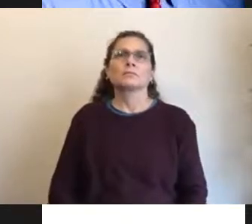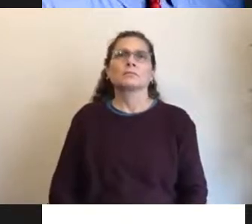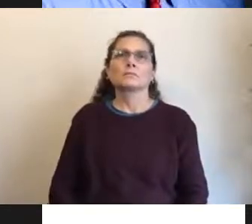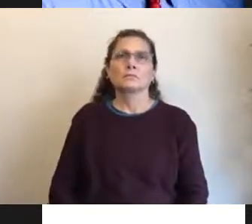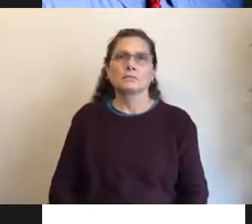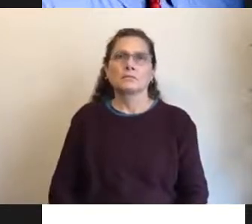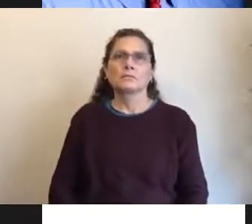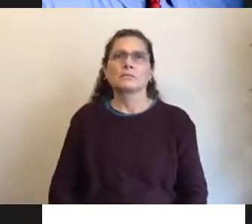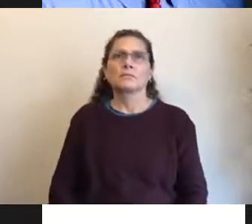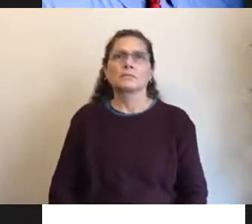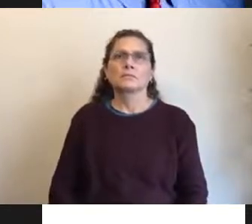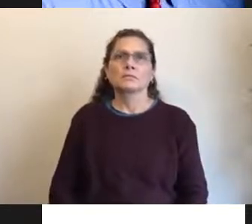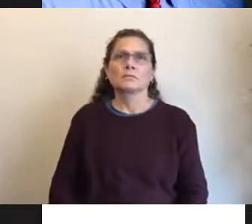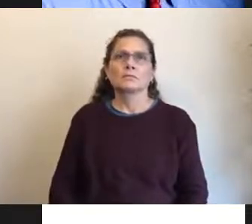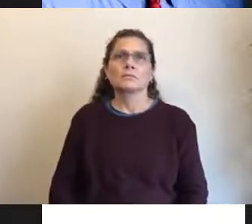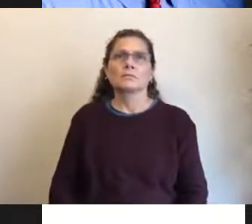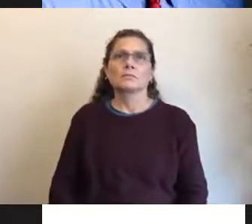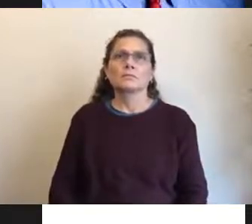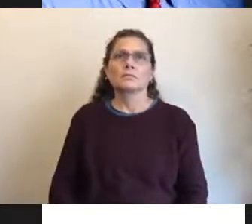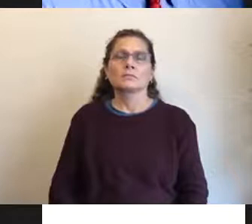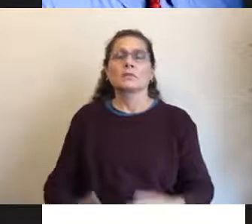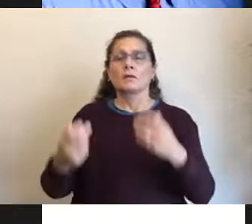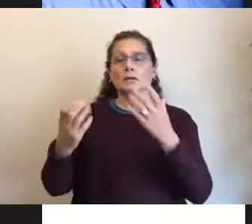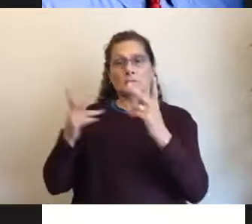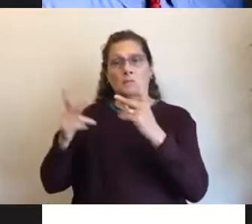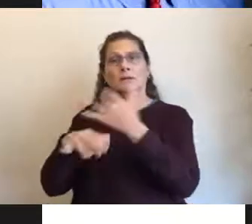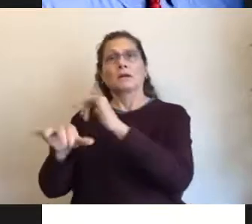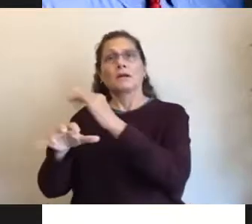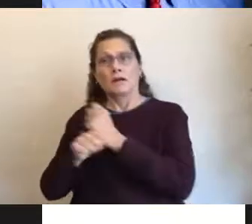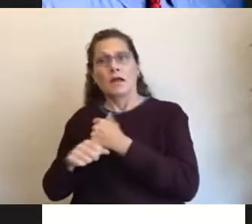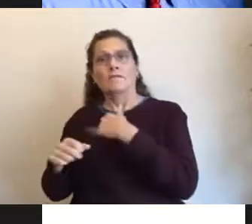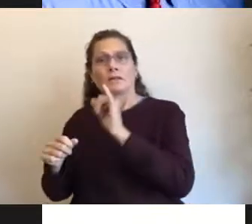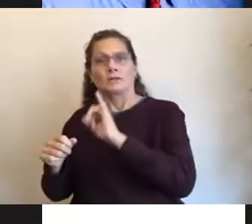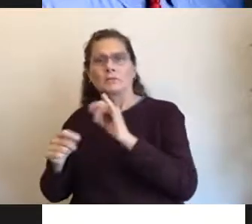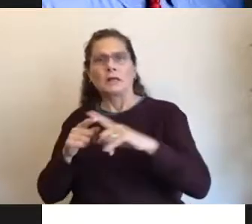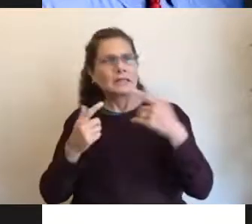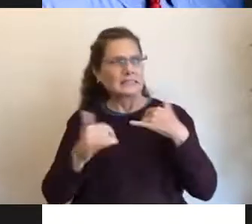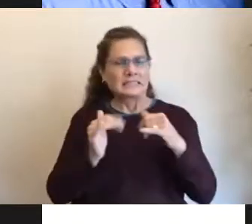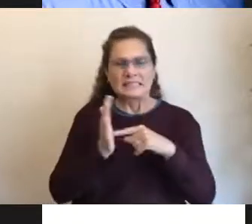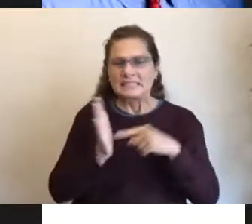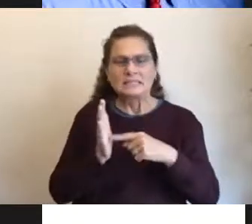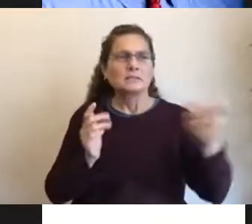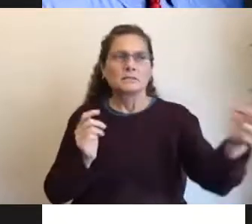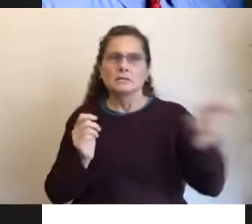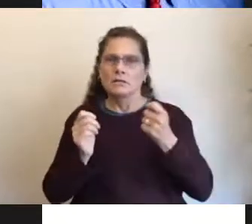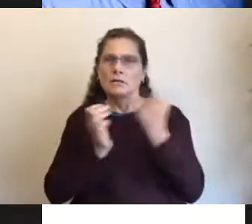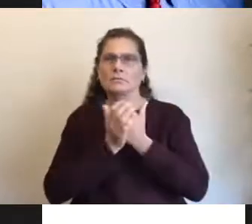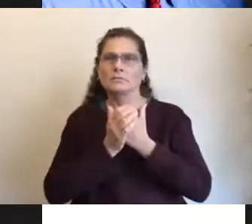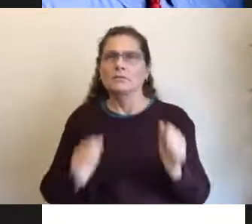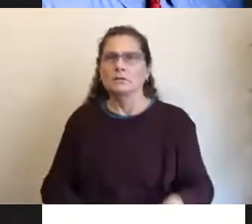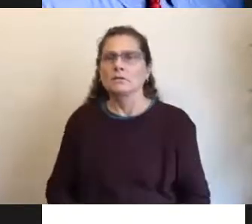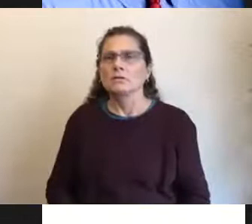sometimes free coverage. Although laid off workers often have the choice of extending their